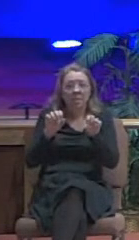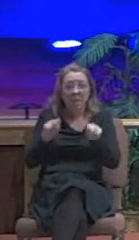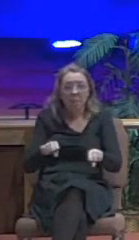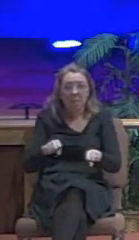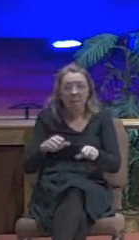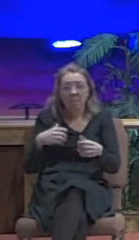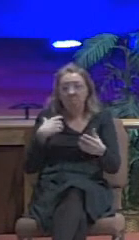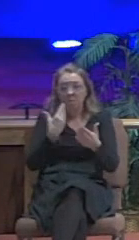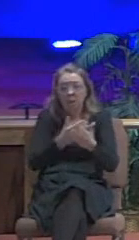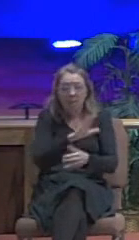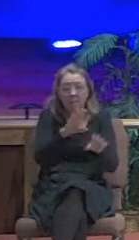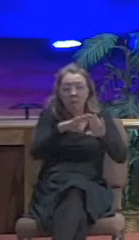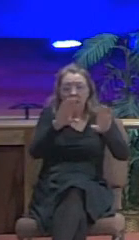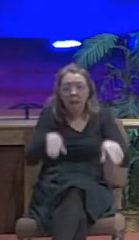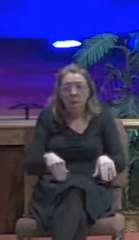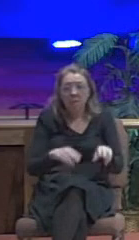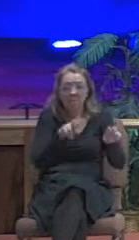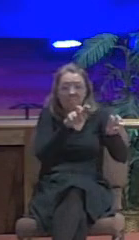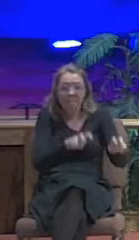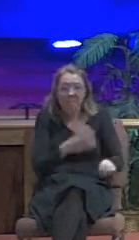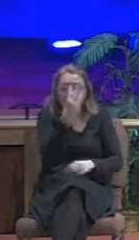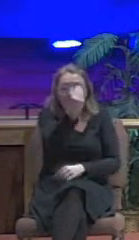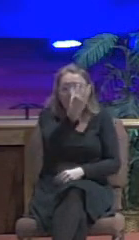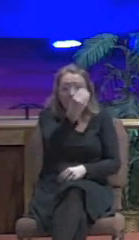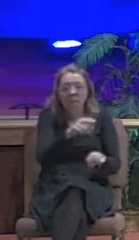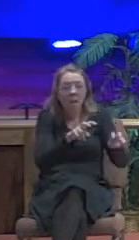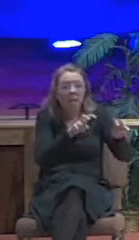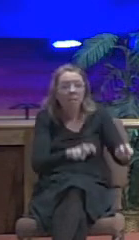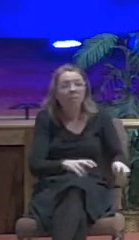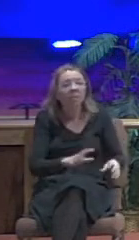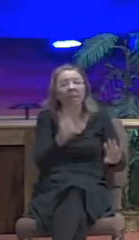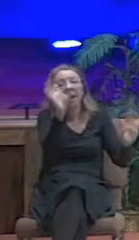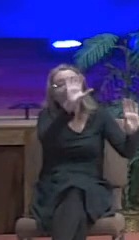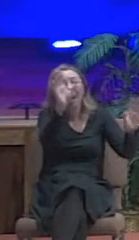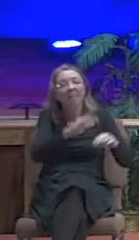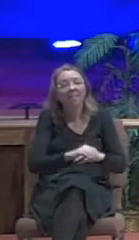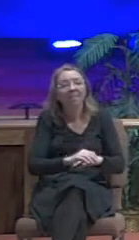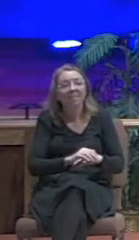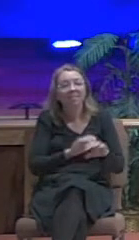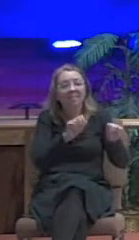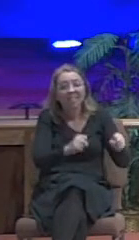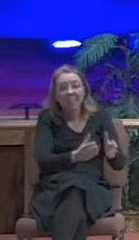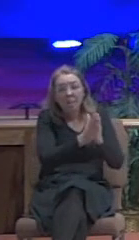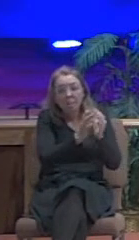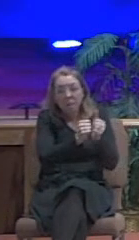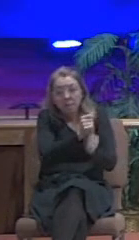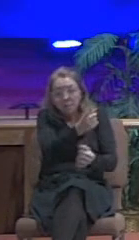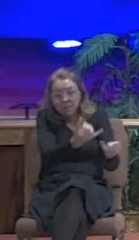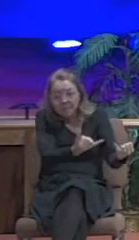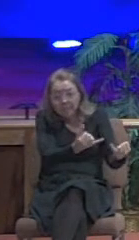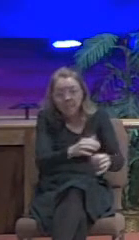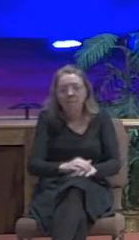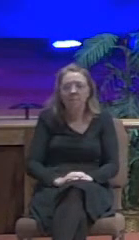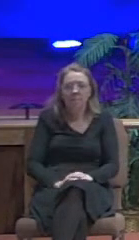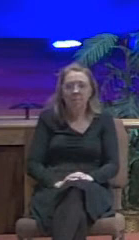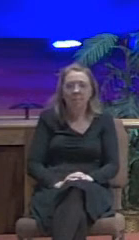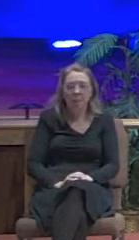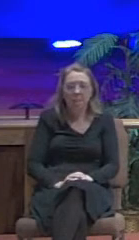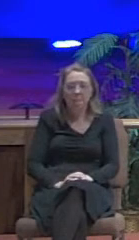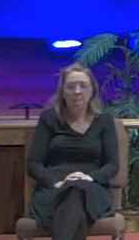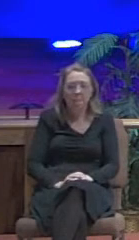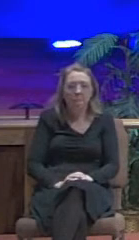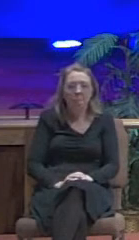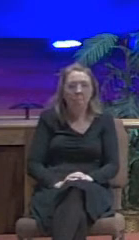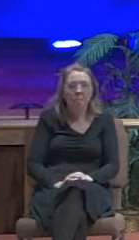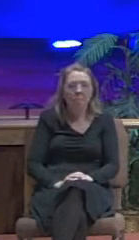say, how can I pray for you today? And if that means putting our fine china away and getting